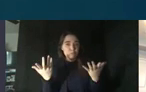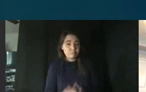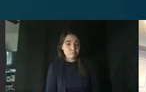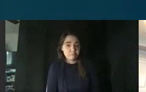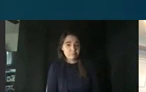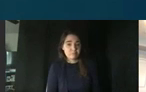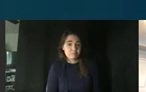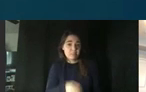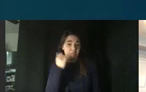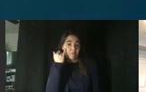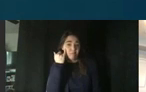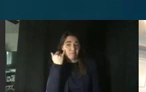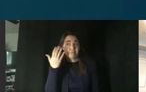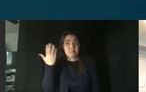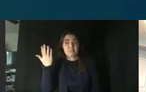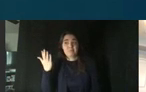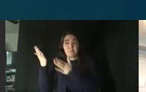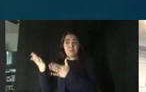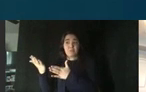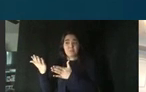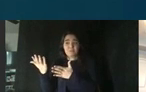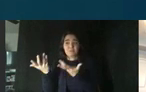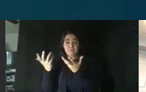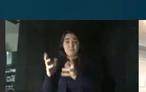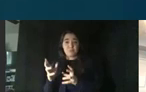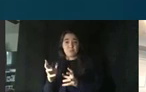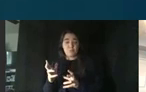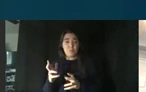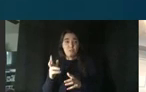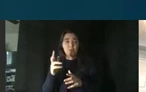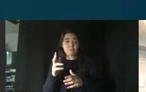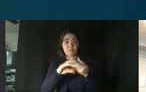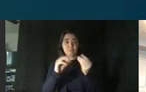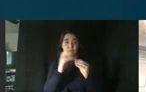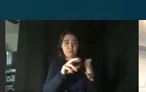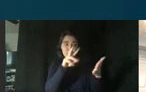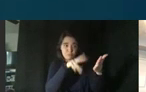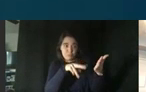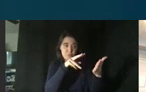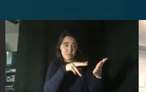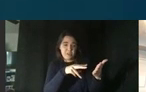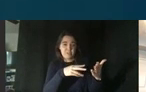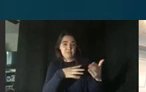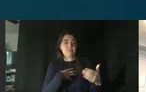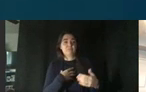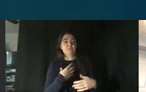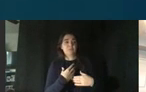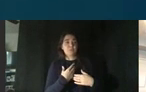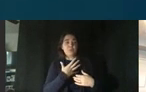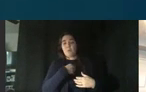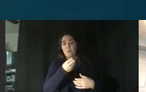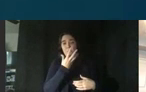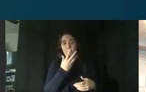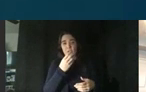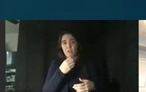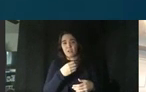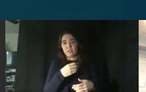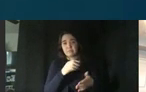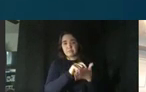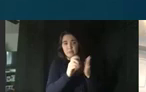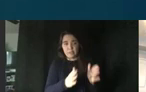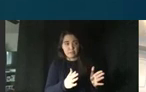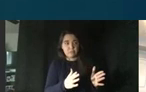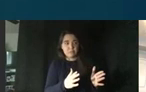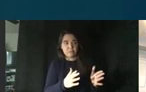a story by an author who's writing about a white author who's writing about a Black character, they're not going to spend their money and they're not going to pay for